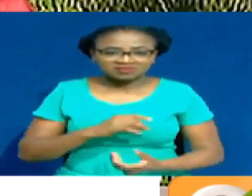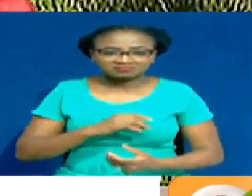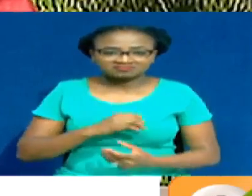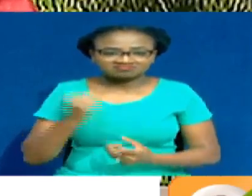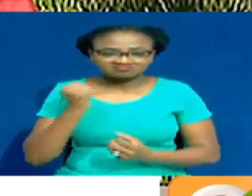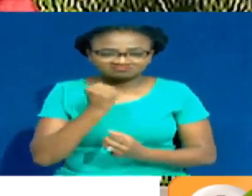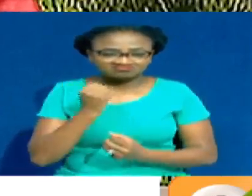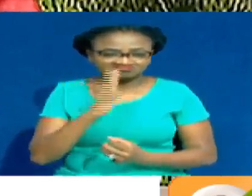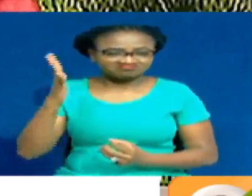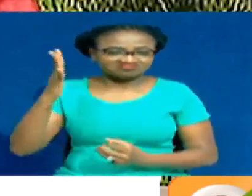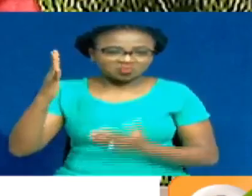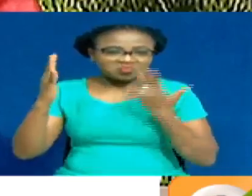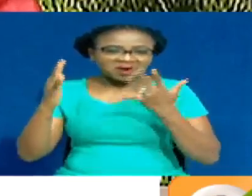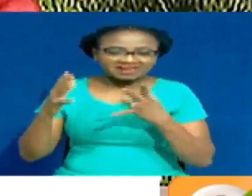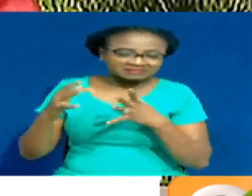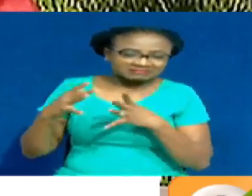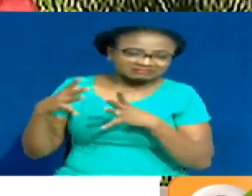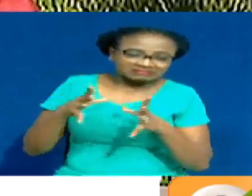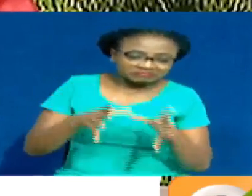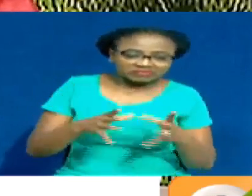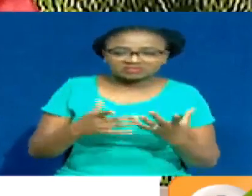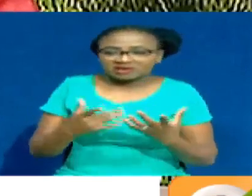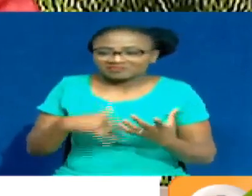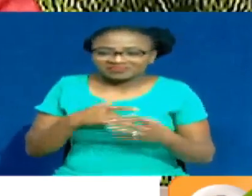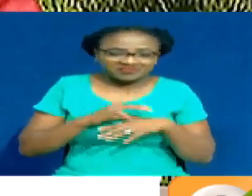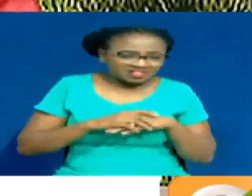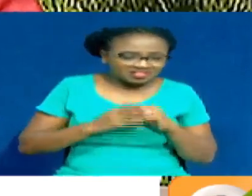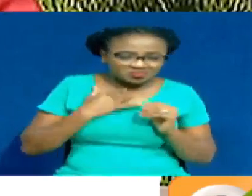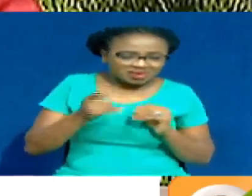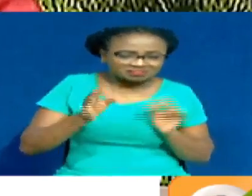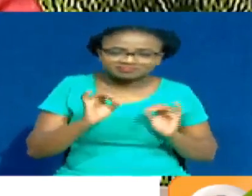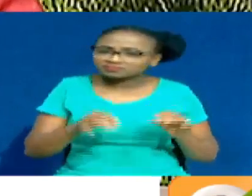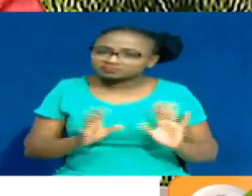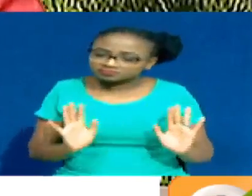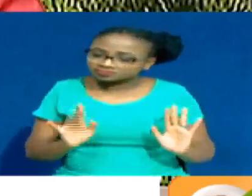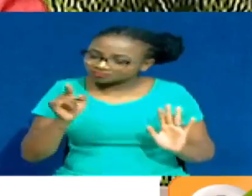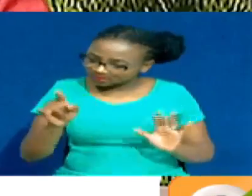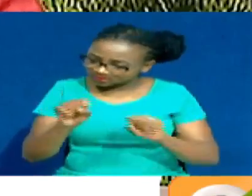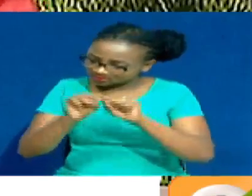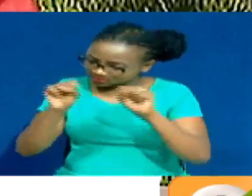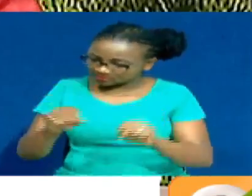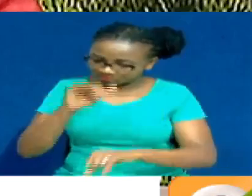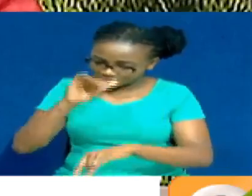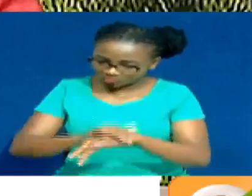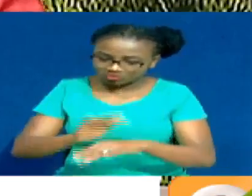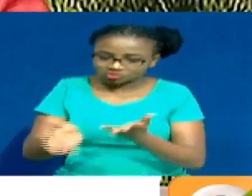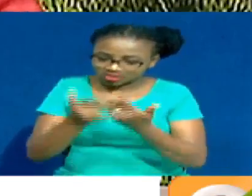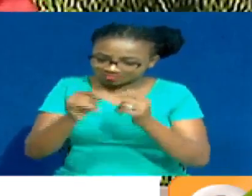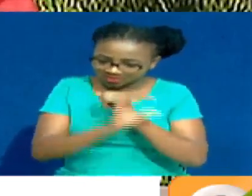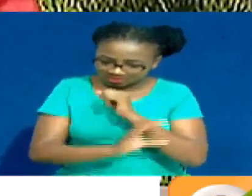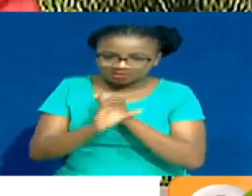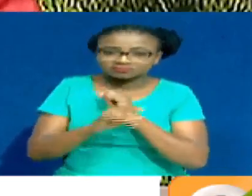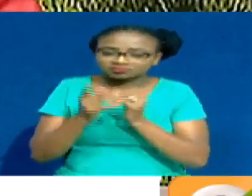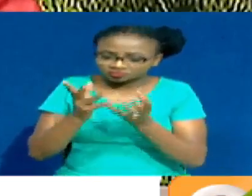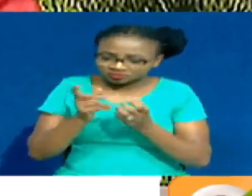pressure and because people are uncomfortable with what we are doing. It's good for our country, I keep saying, and our country needs this